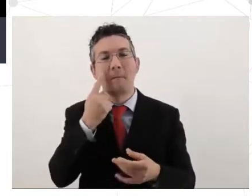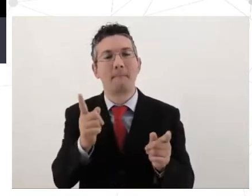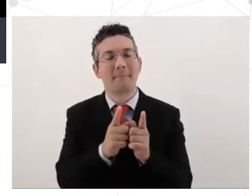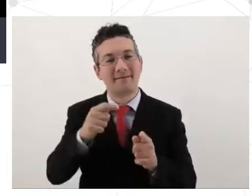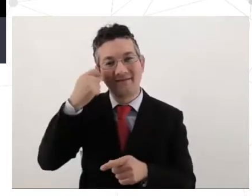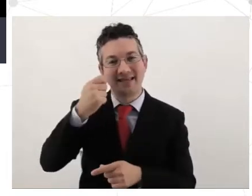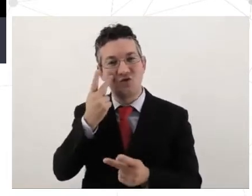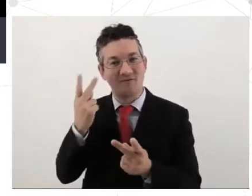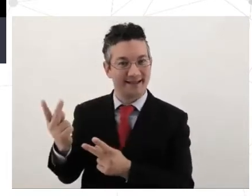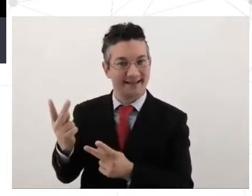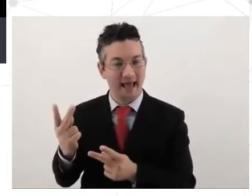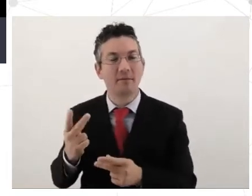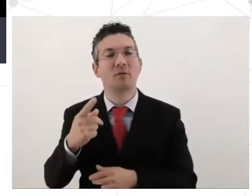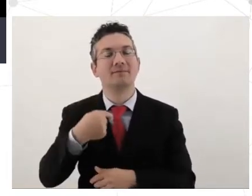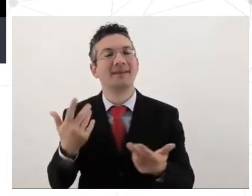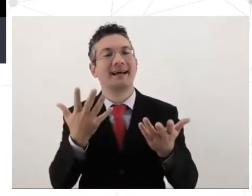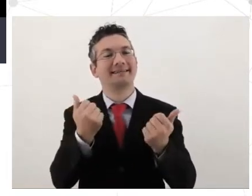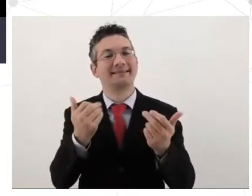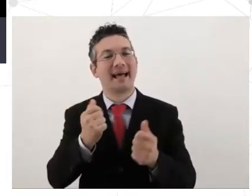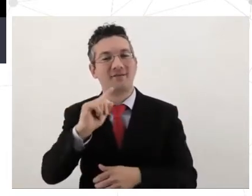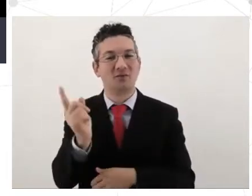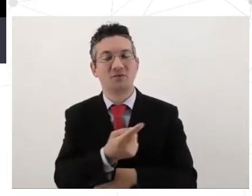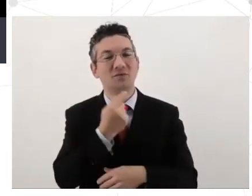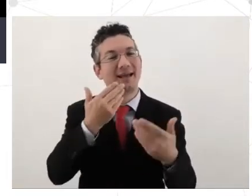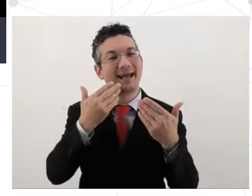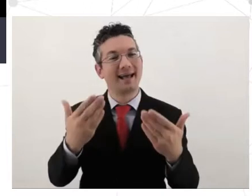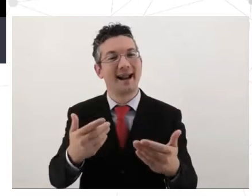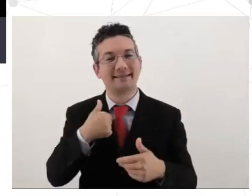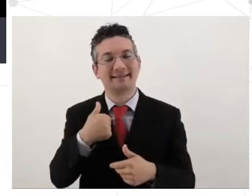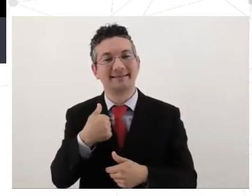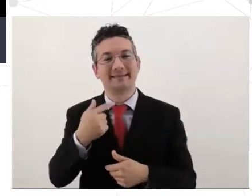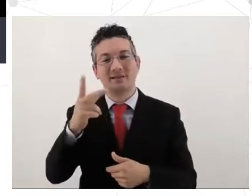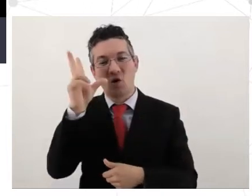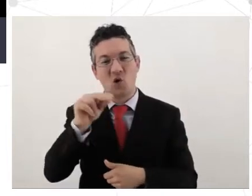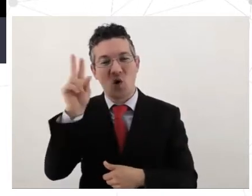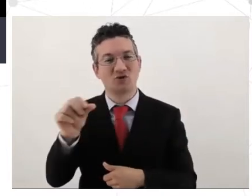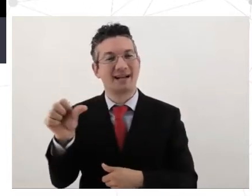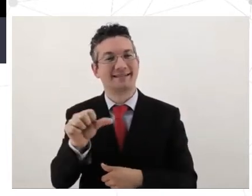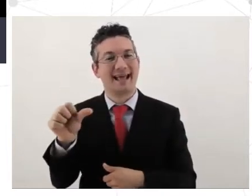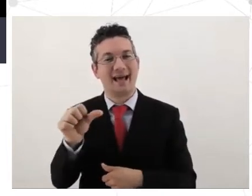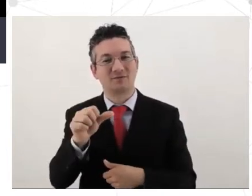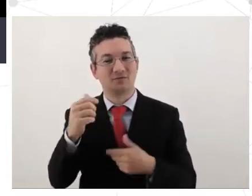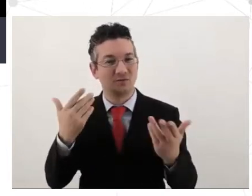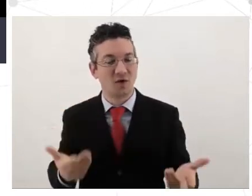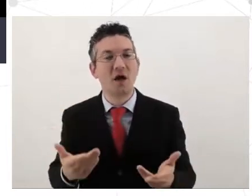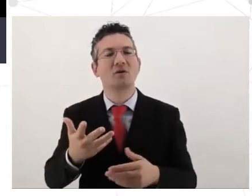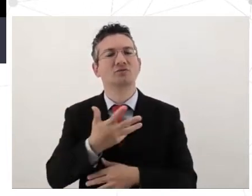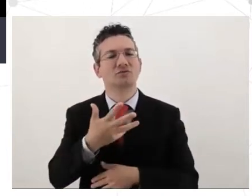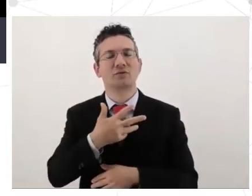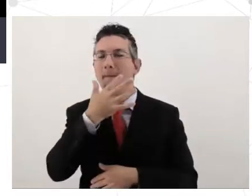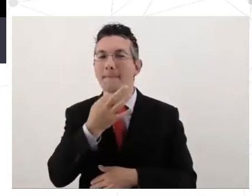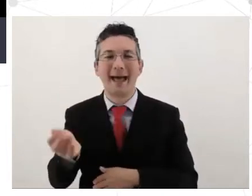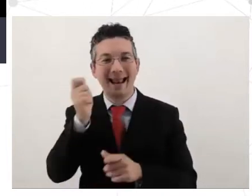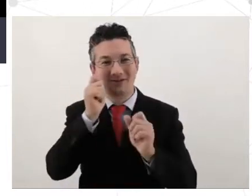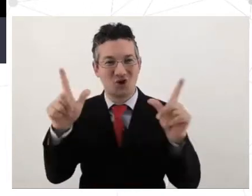name is Runa, and I have a beautiful guide dog. Her name is Valora. We work at Microsoft Store at Yorkdale in